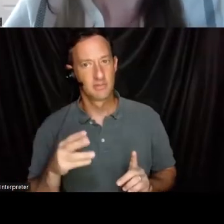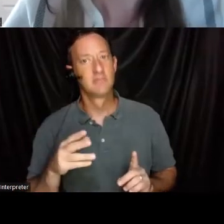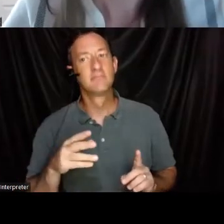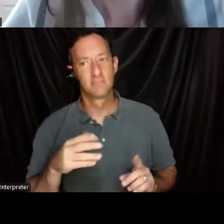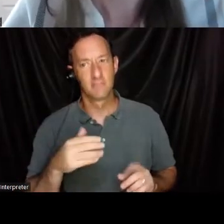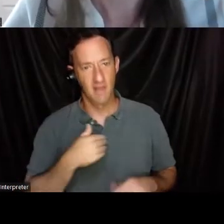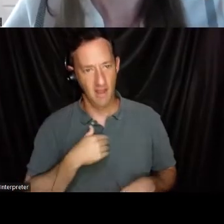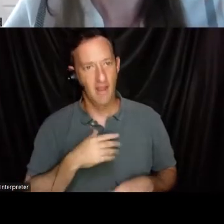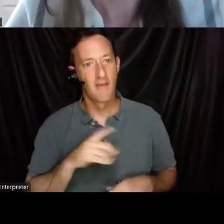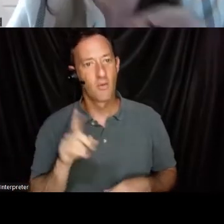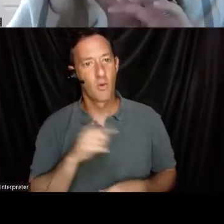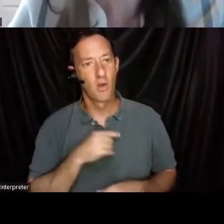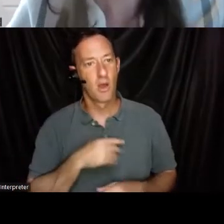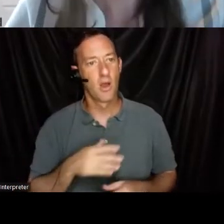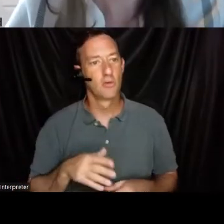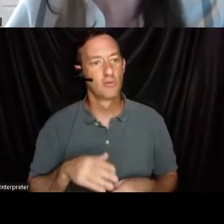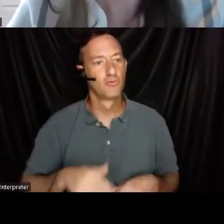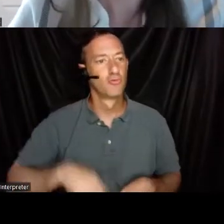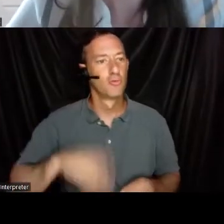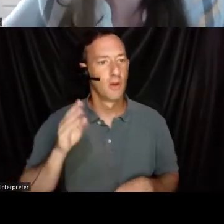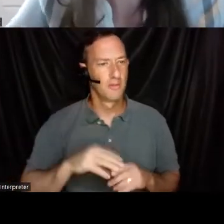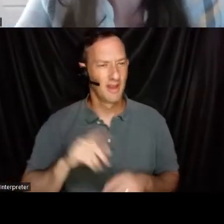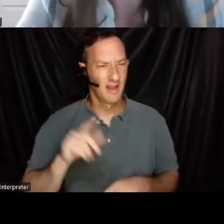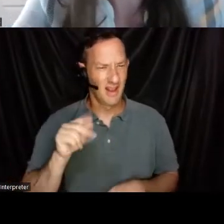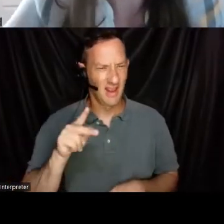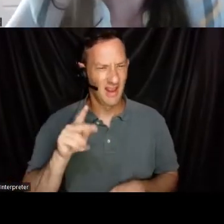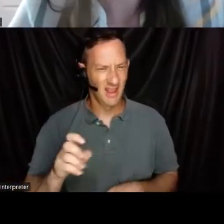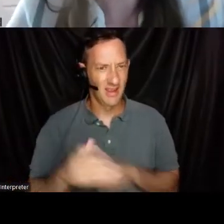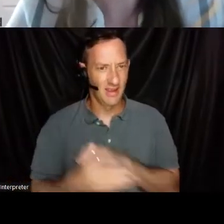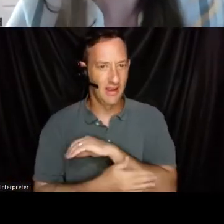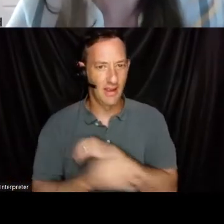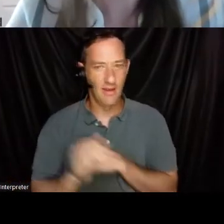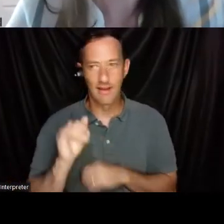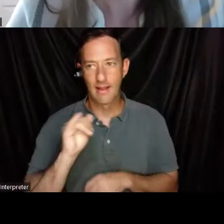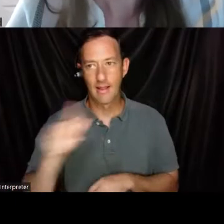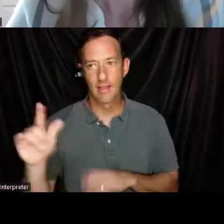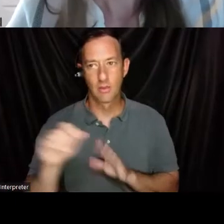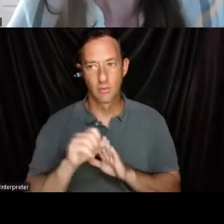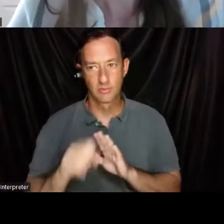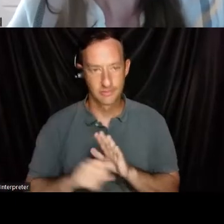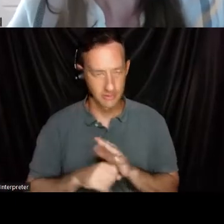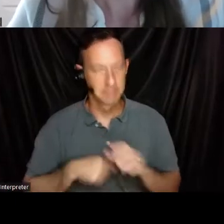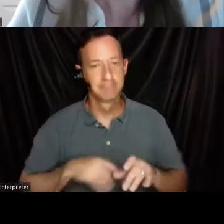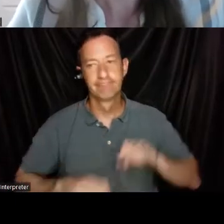I grew up in Lake County, Illinois. So I type that in, and this chart here shows